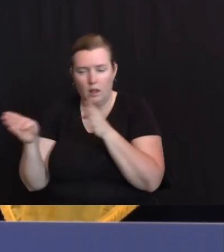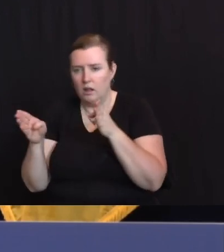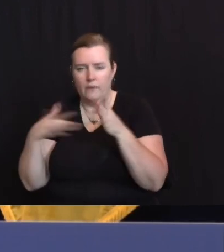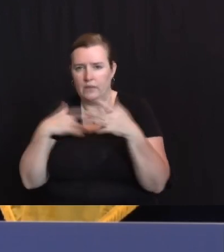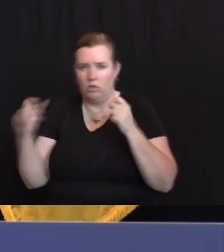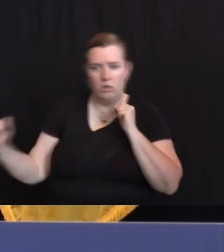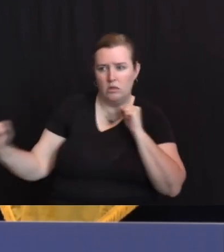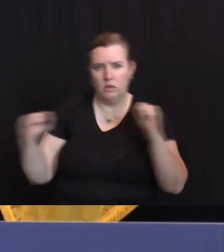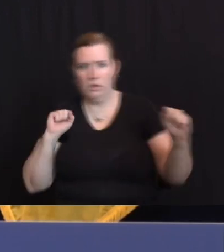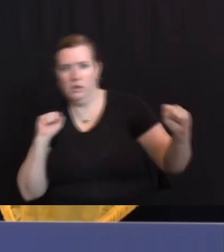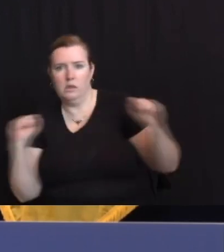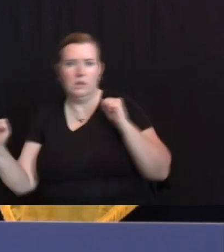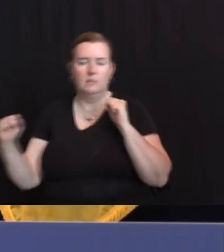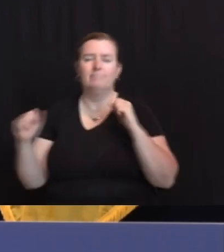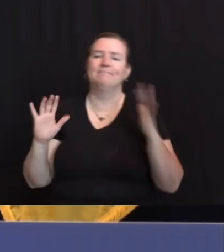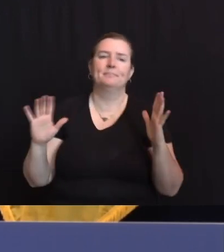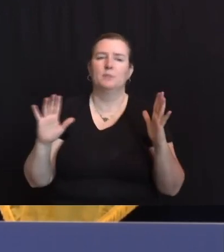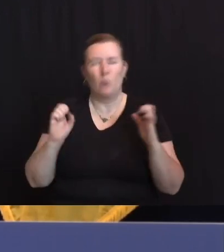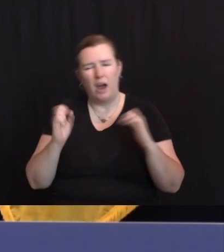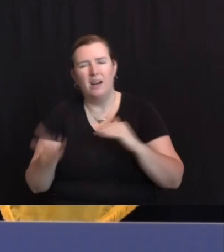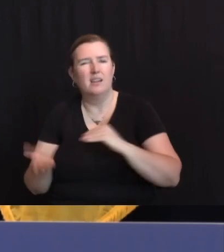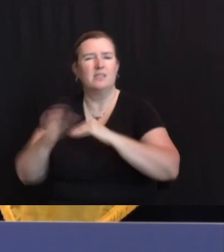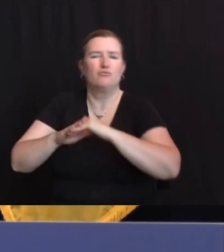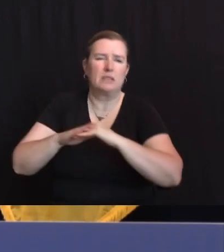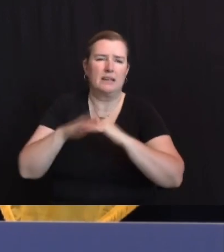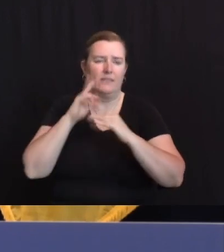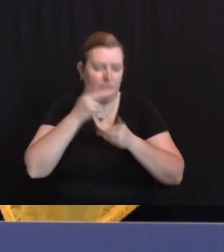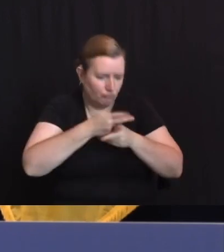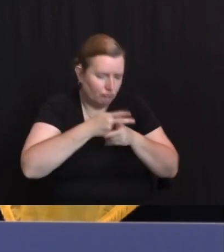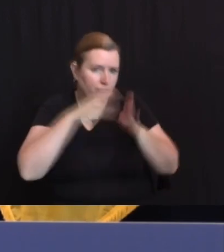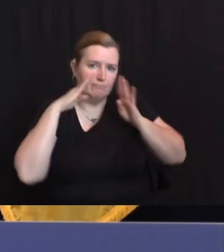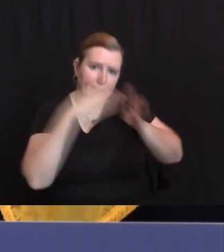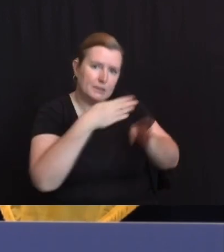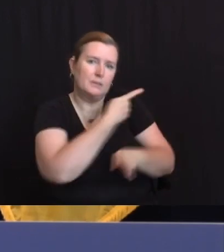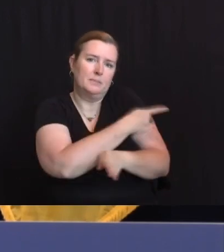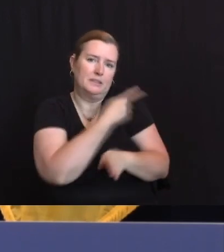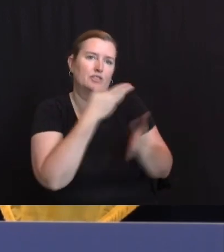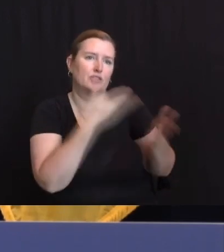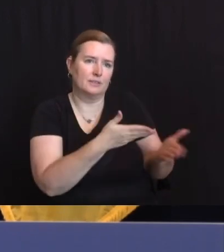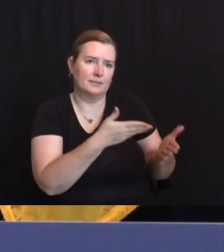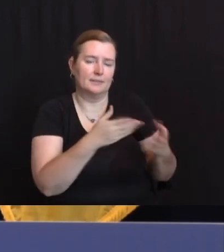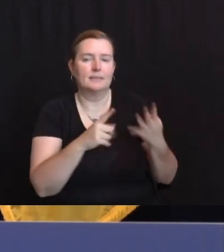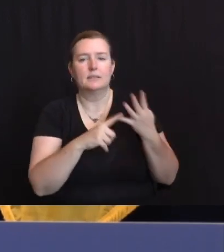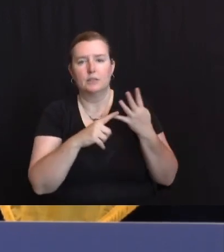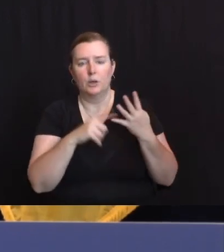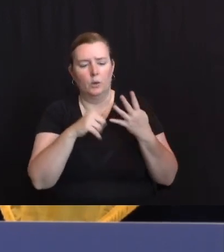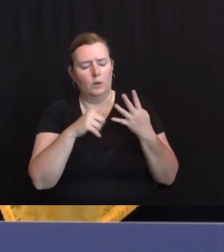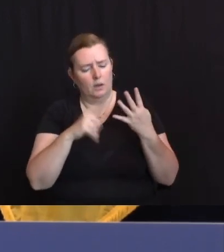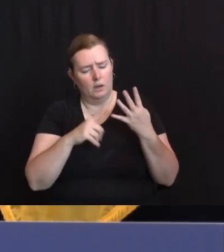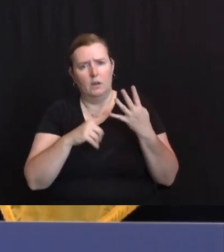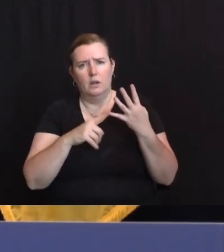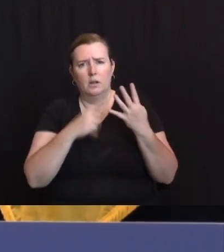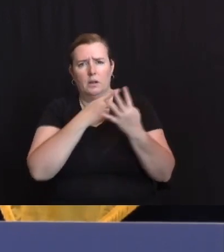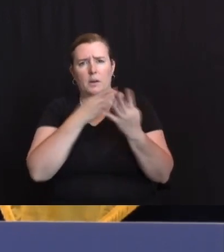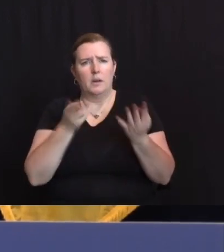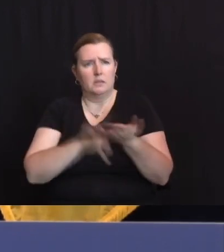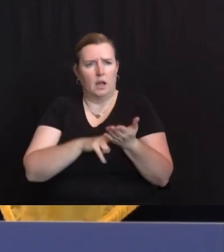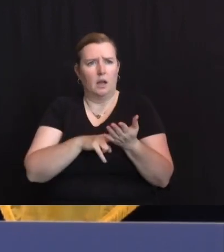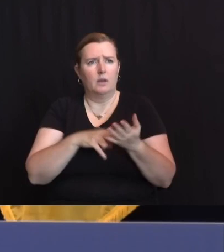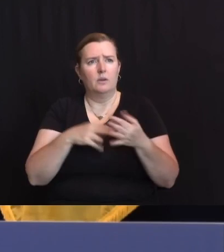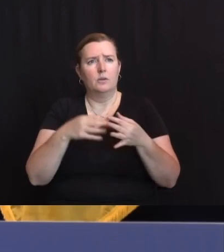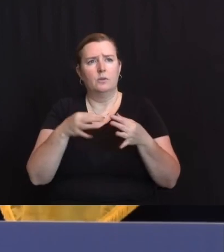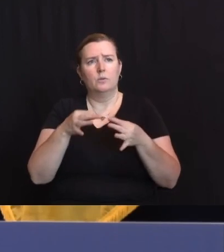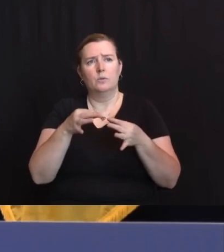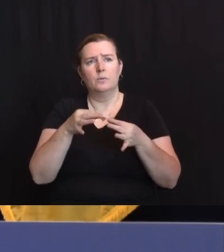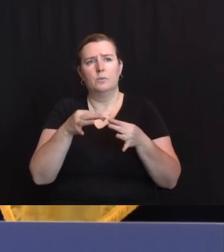then lastly, we're going to, the fourth bill is a reimbursement rate increase and an appropriation,